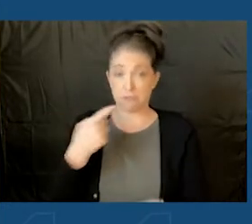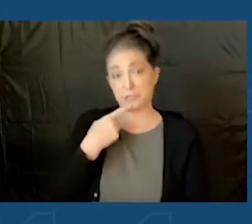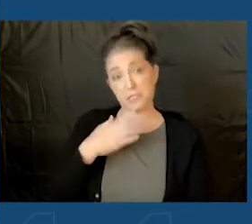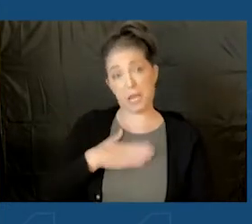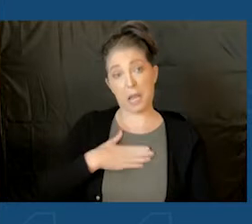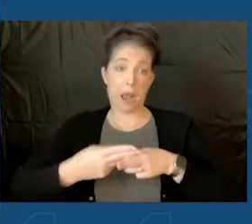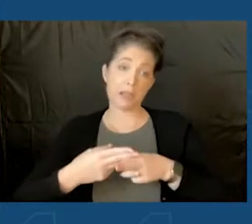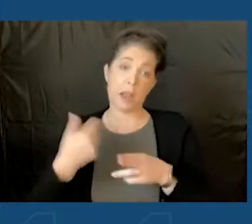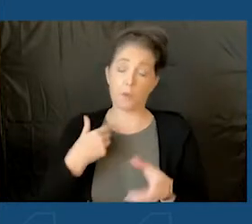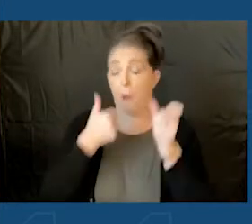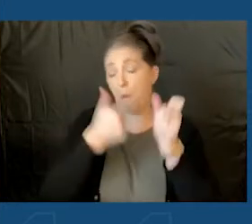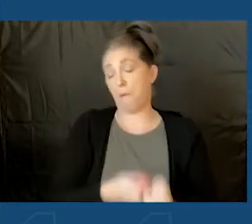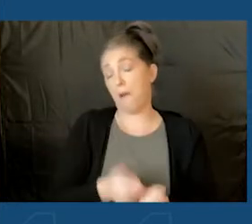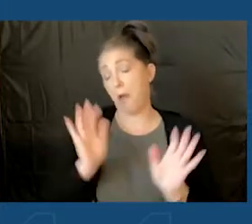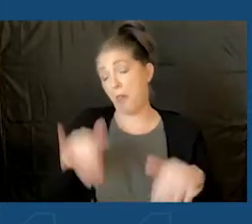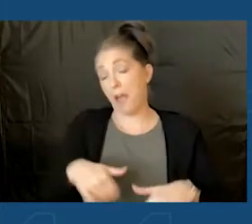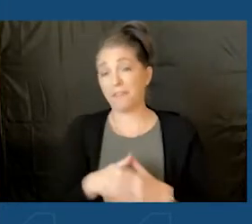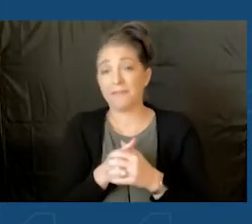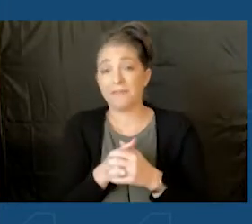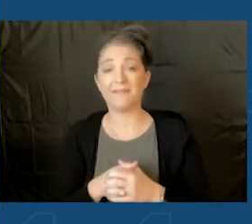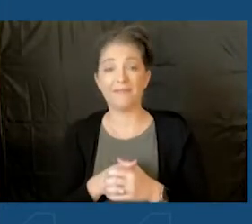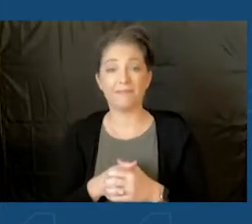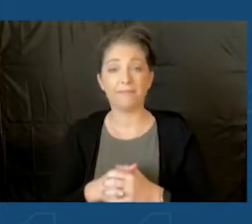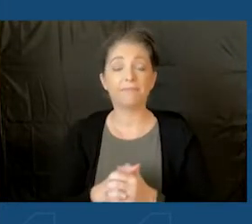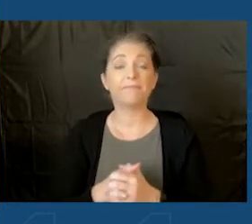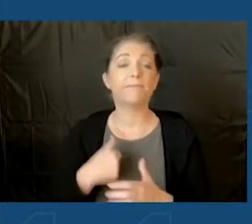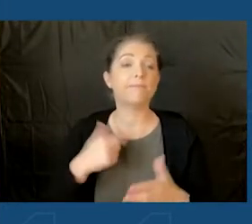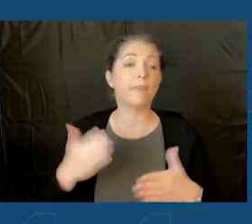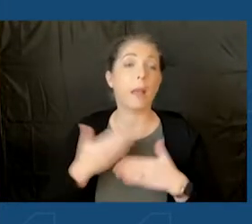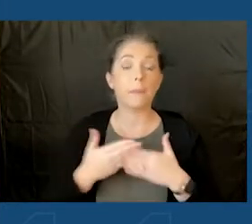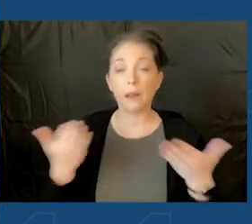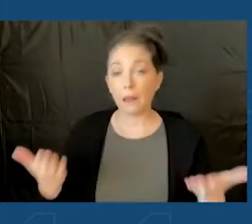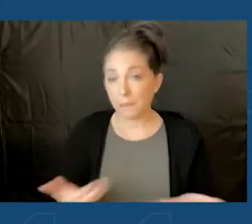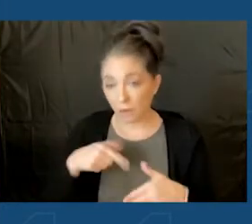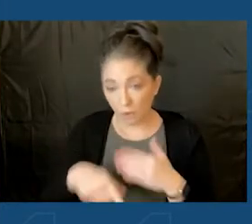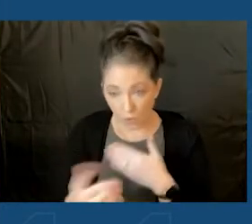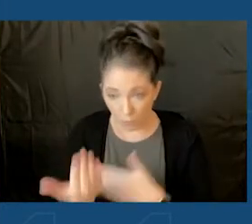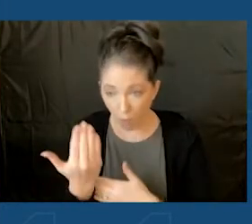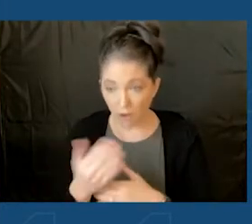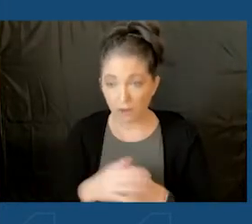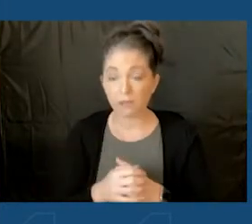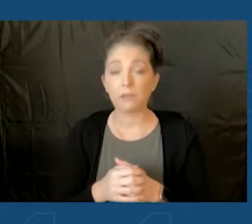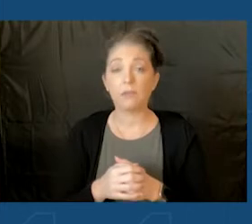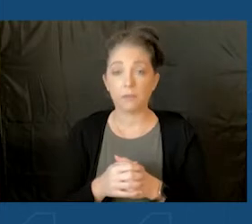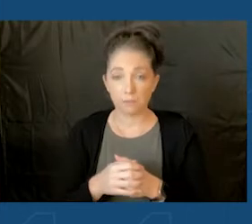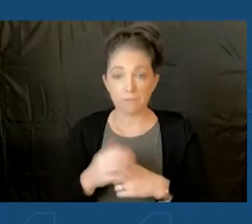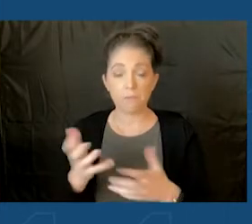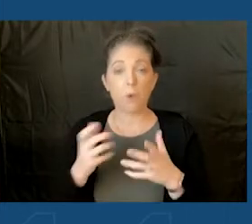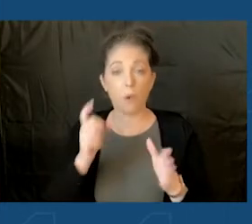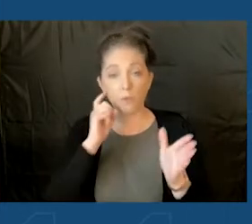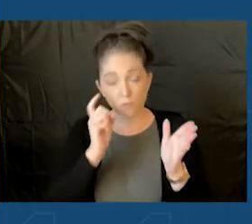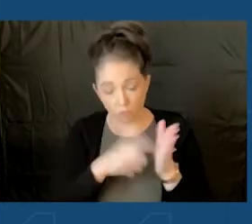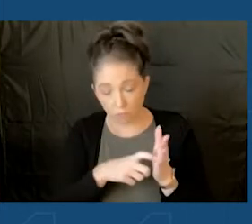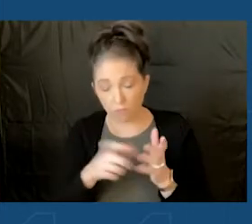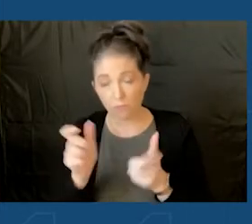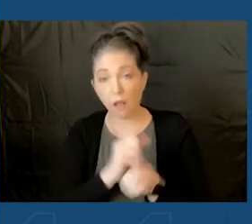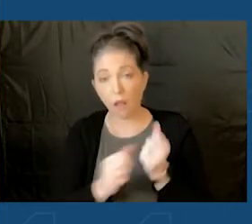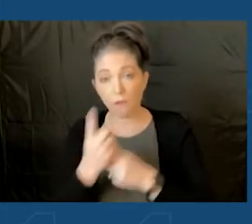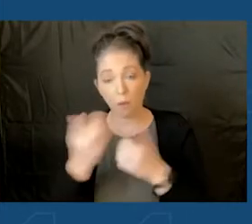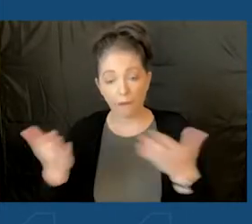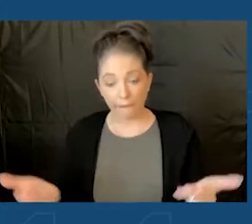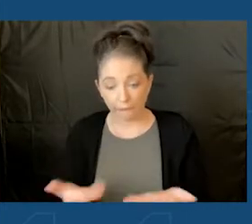the announcer. Go from there. But I'm happy to be here this morning. I want to acknowledge everyone that is here. I wanted to